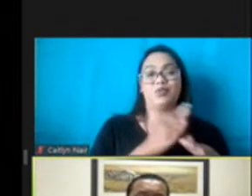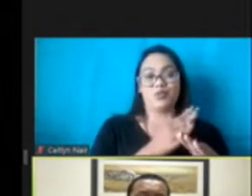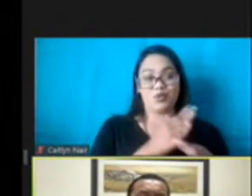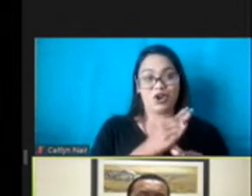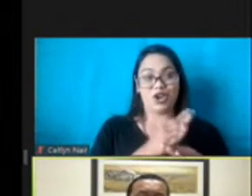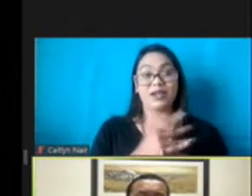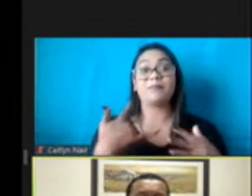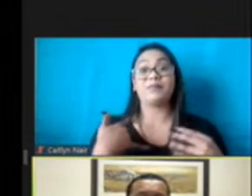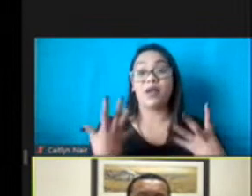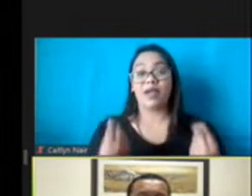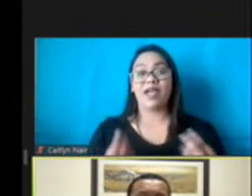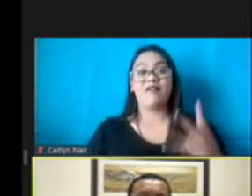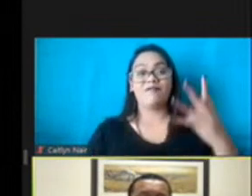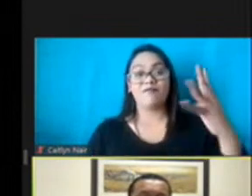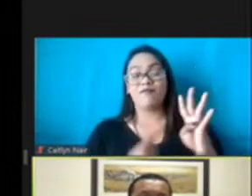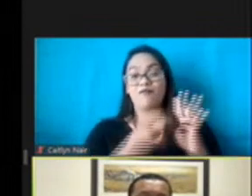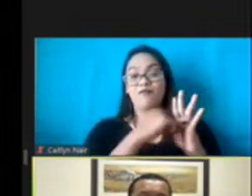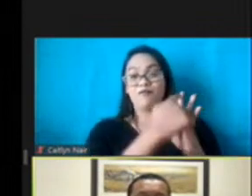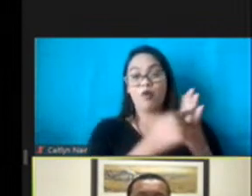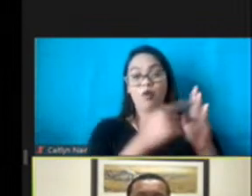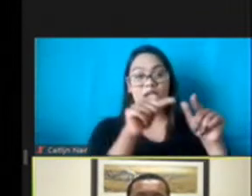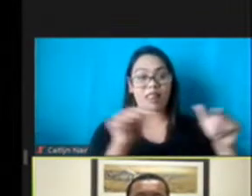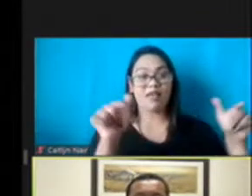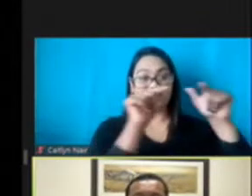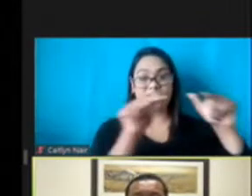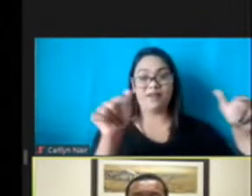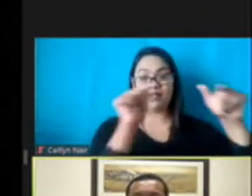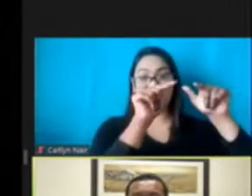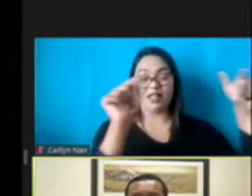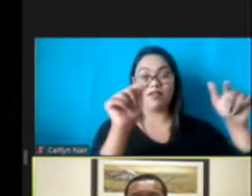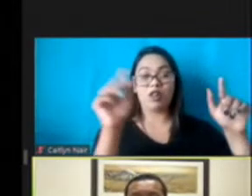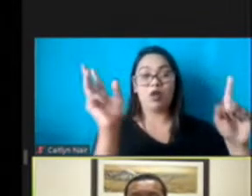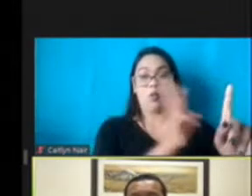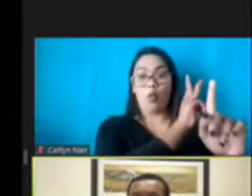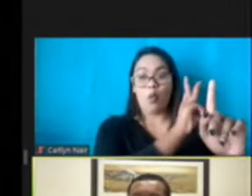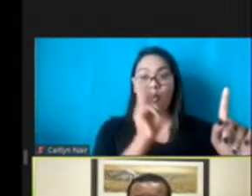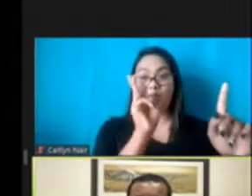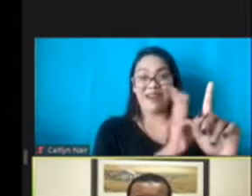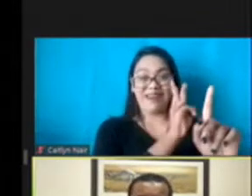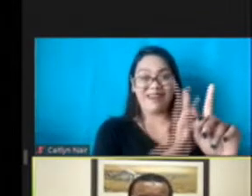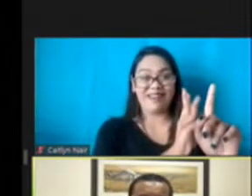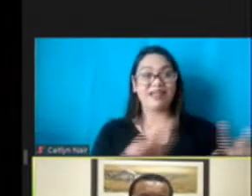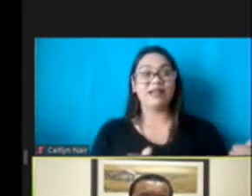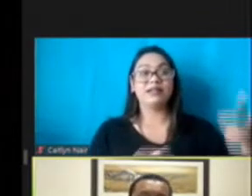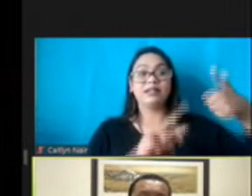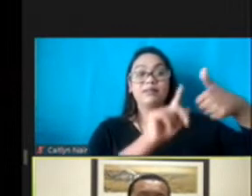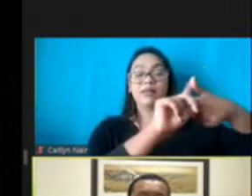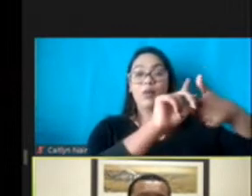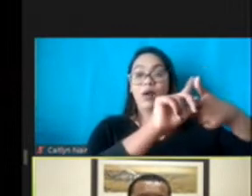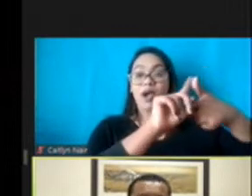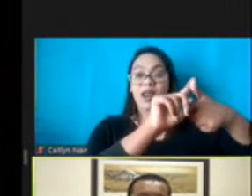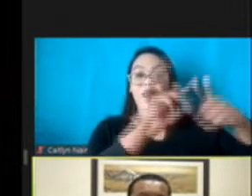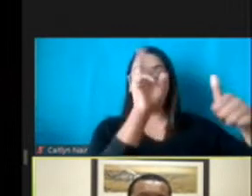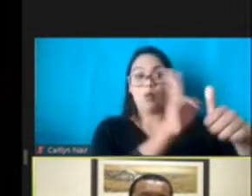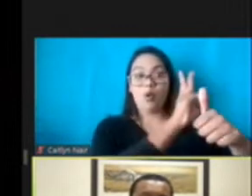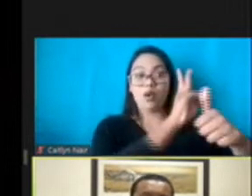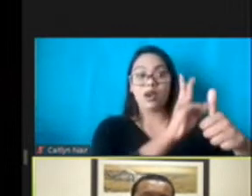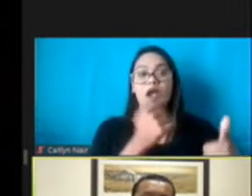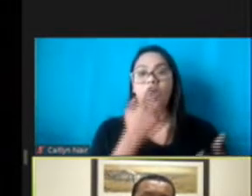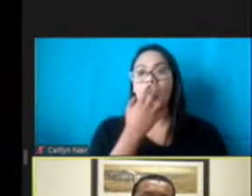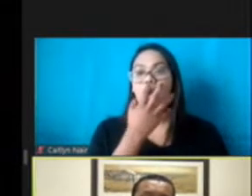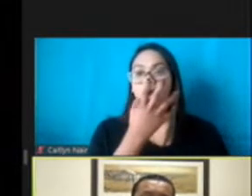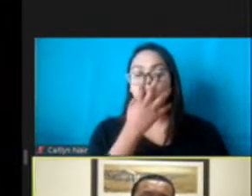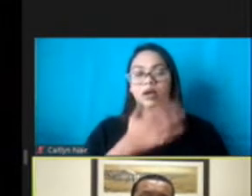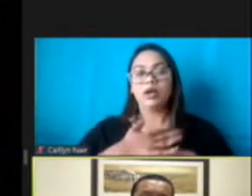warning. You'll see that our trigger in the first level of warning is actually an increase in oxygen use. Then the second warning is